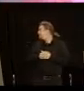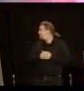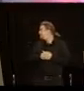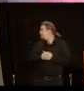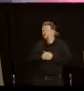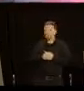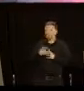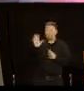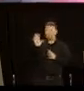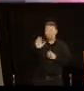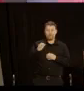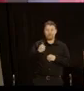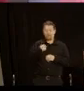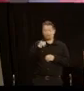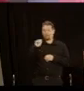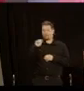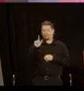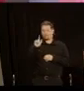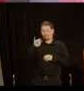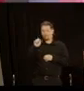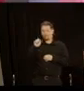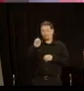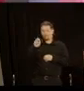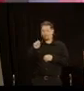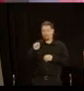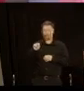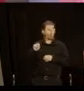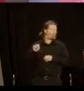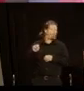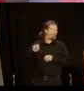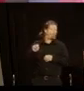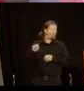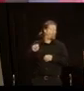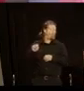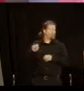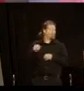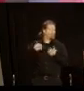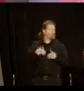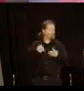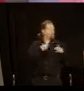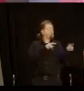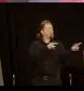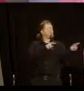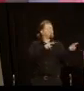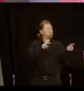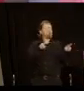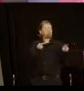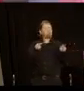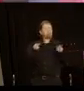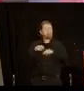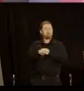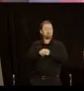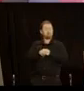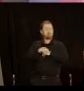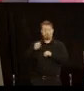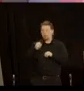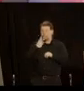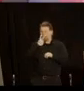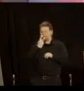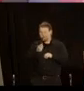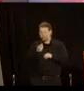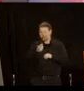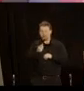Hey, everybody, I'm Allison. I am looking at all of you, and I see you,